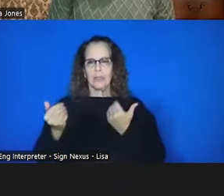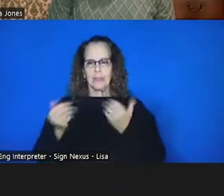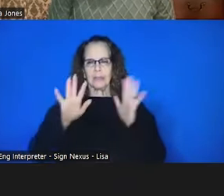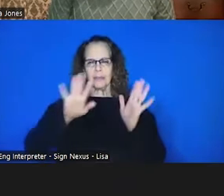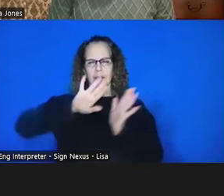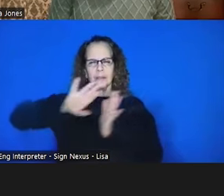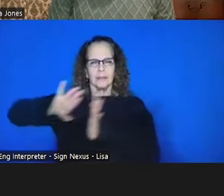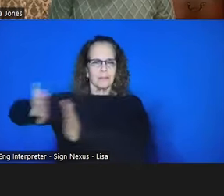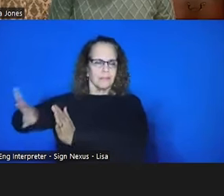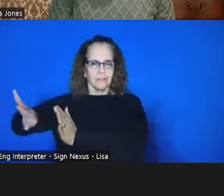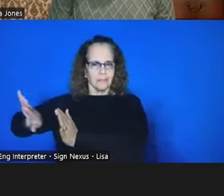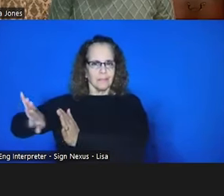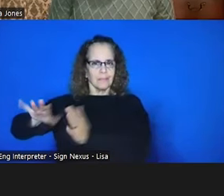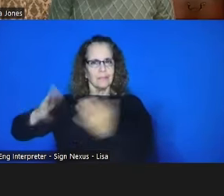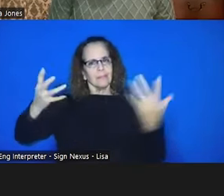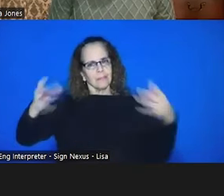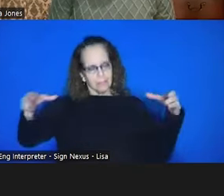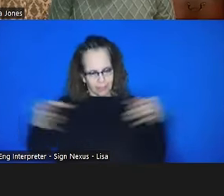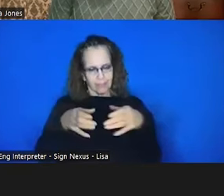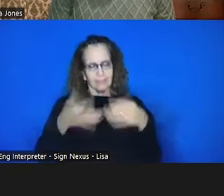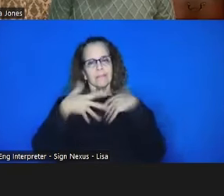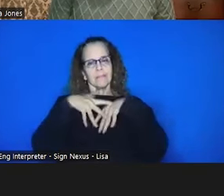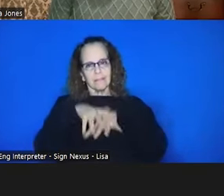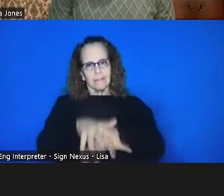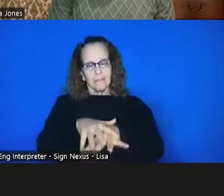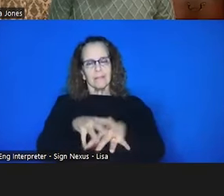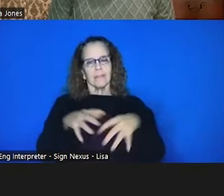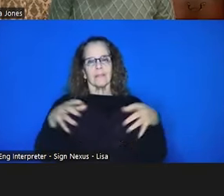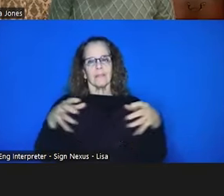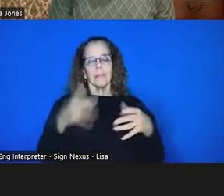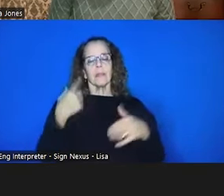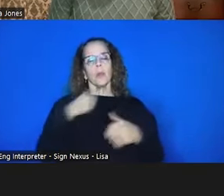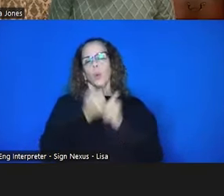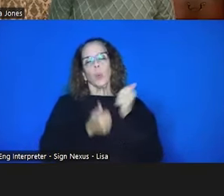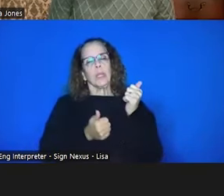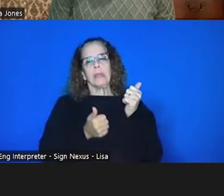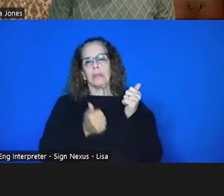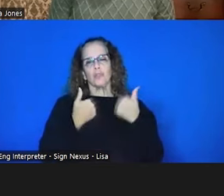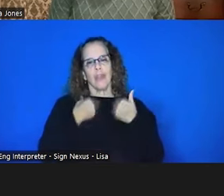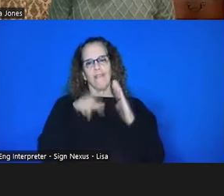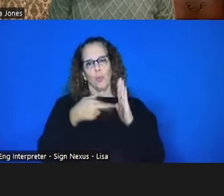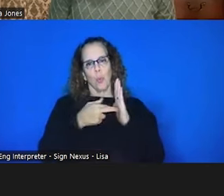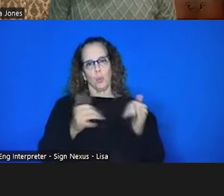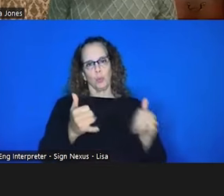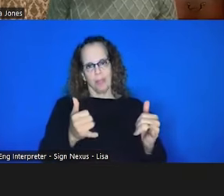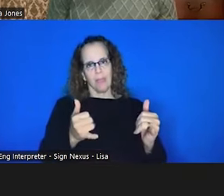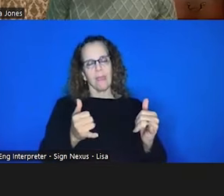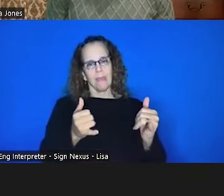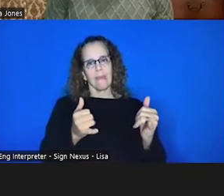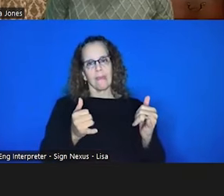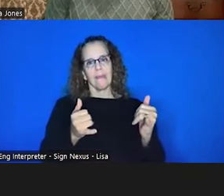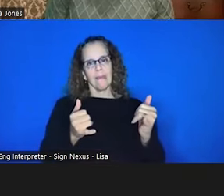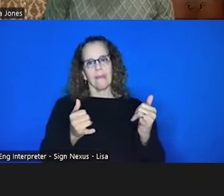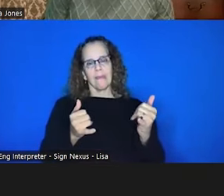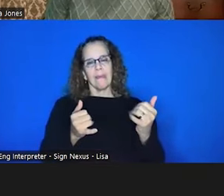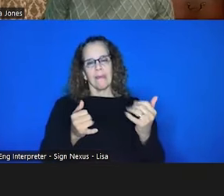that we each have a role to play in addressing violence against trans and gender expansive communities, because I think, as so many